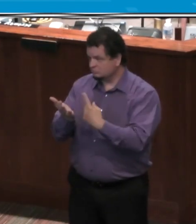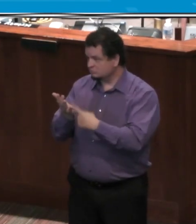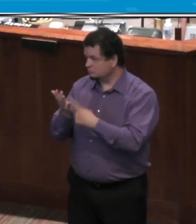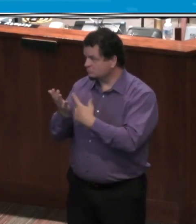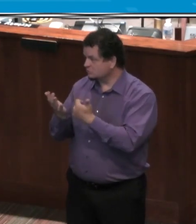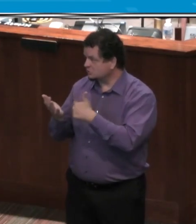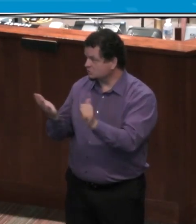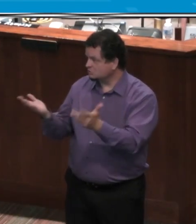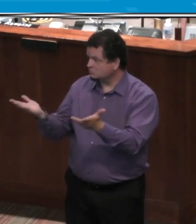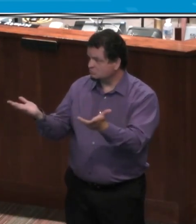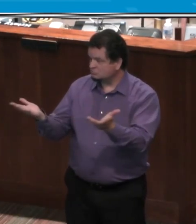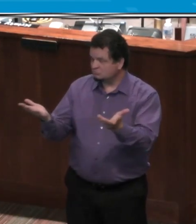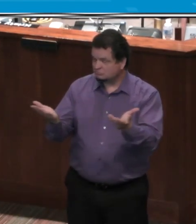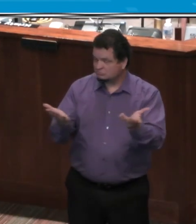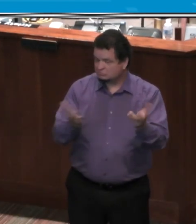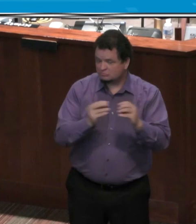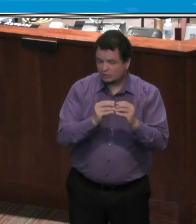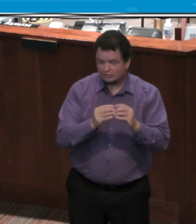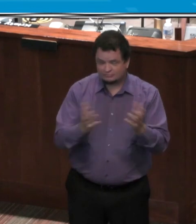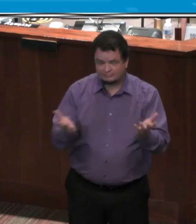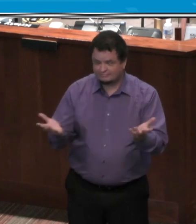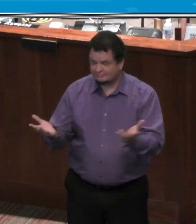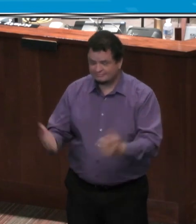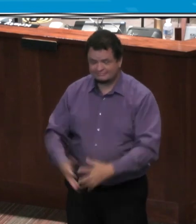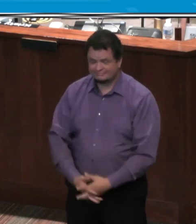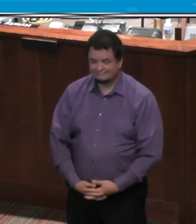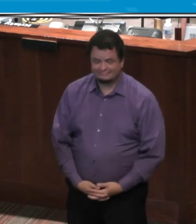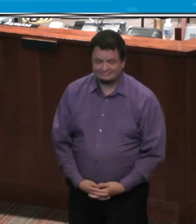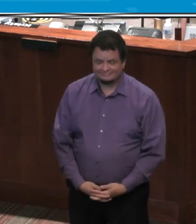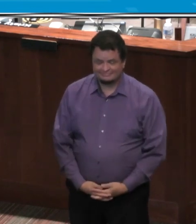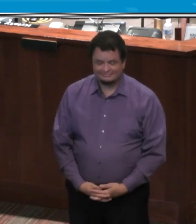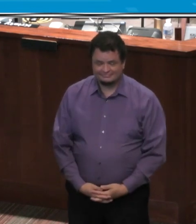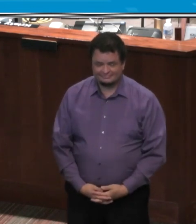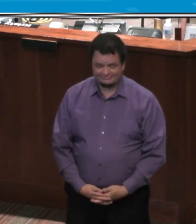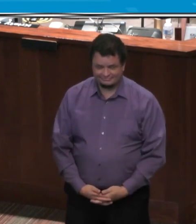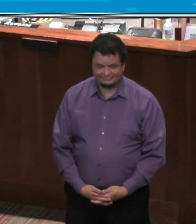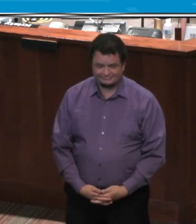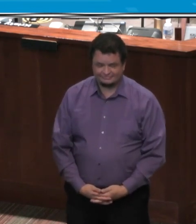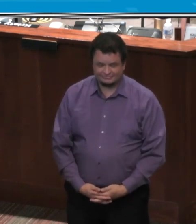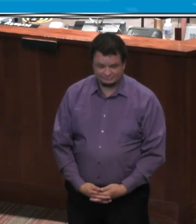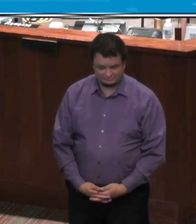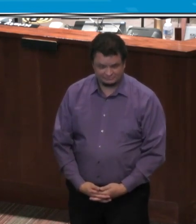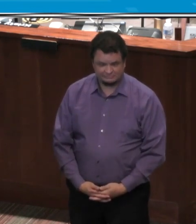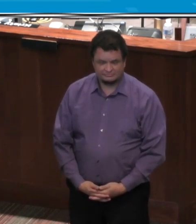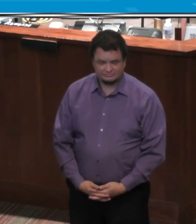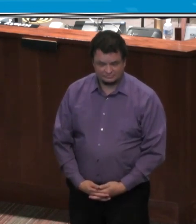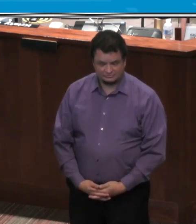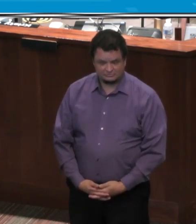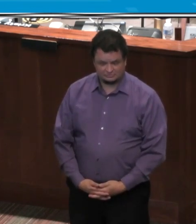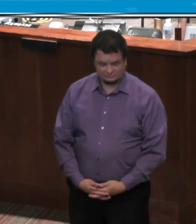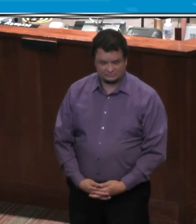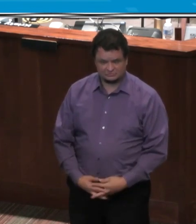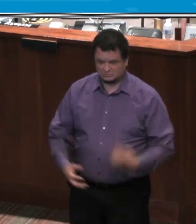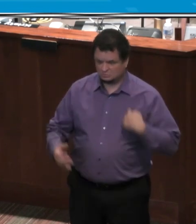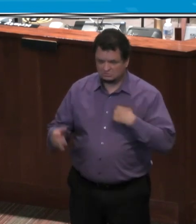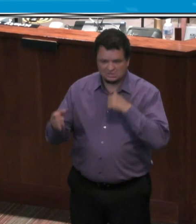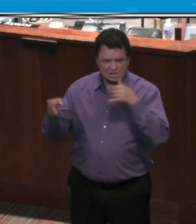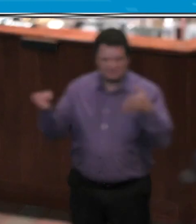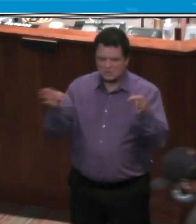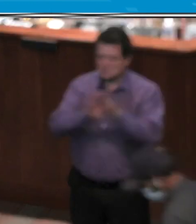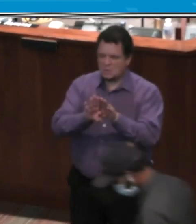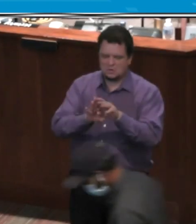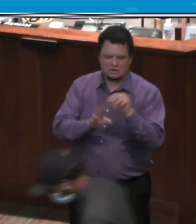Nope. Okay, well, we're not adjourning. We're going to move into executive session, but as part of that, Board of Health moves into a